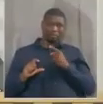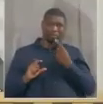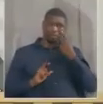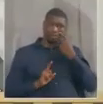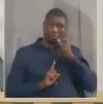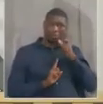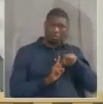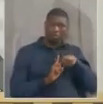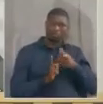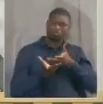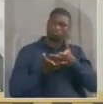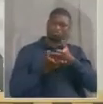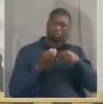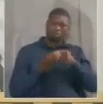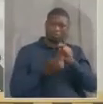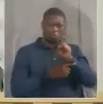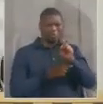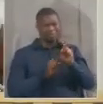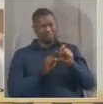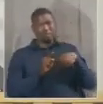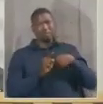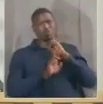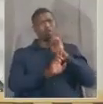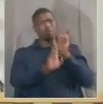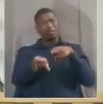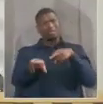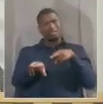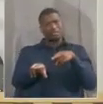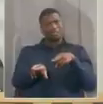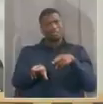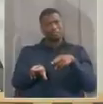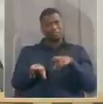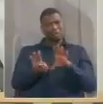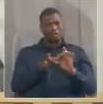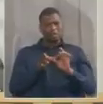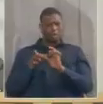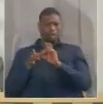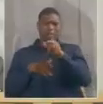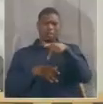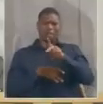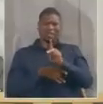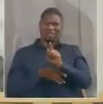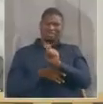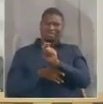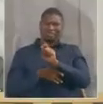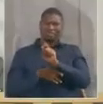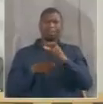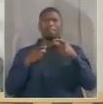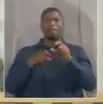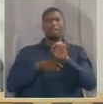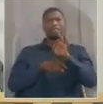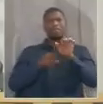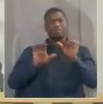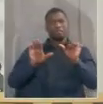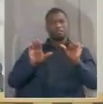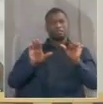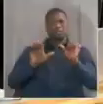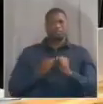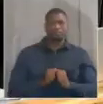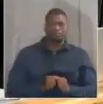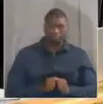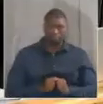was addressing the question of reporting lines of the PKTT, which was paragraph 36.